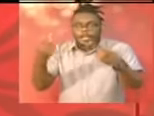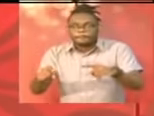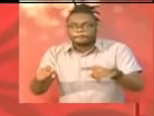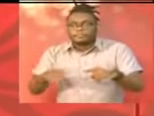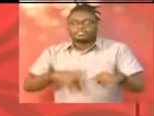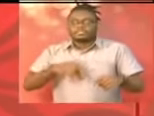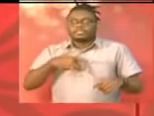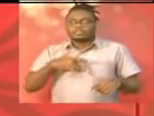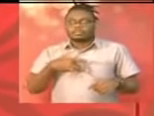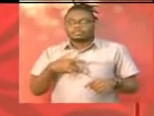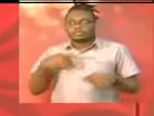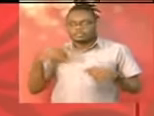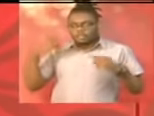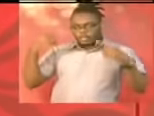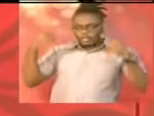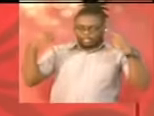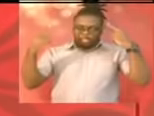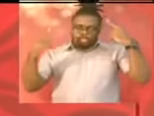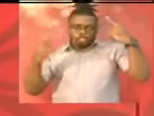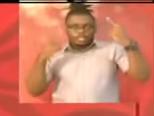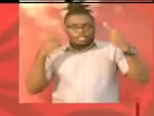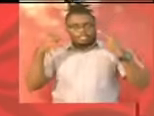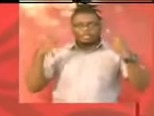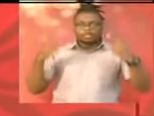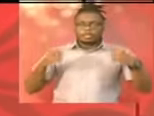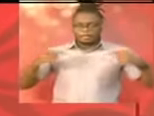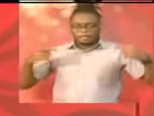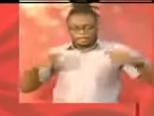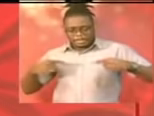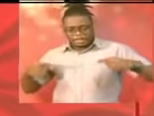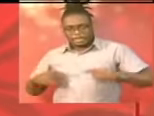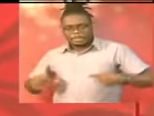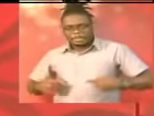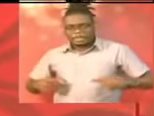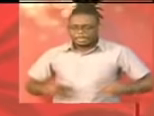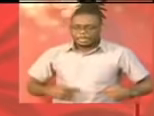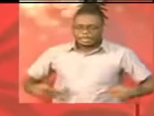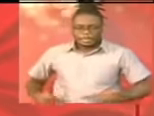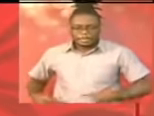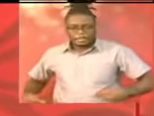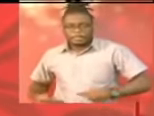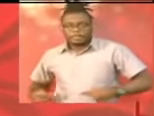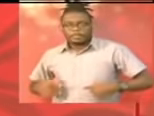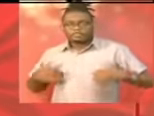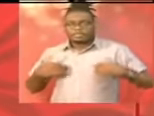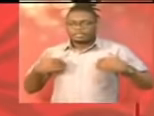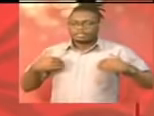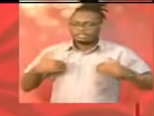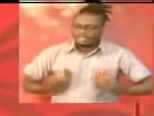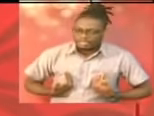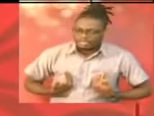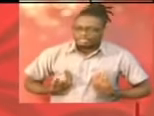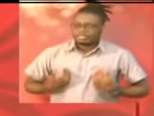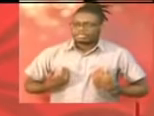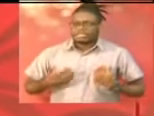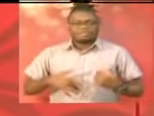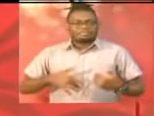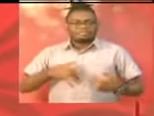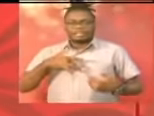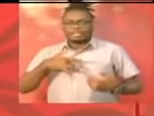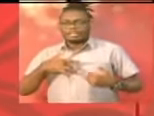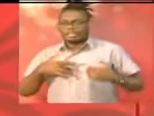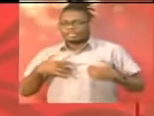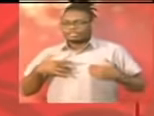and vertigo, chest pains, palpitations, and chronic fatigue. I had no energy to do all the things I